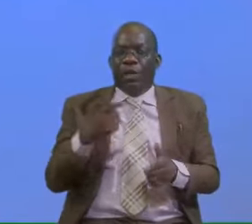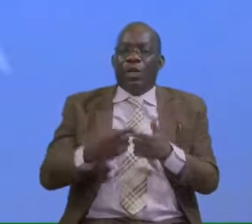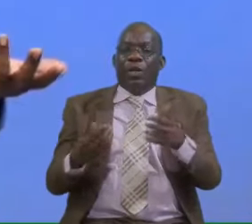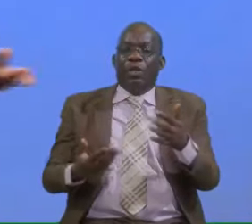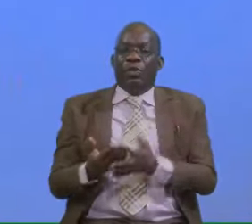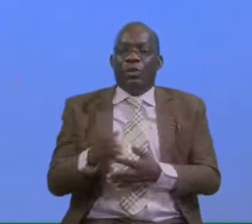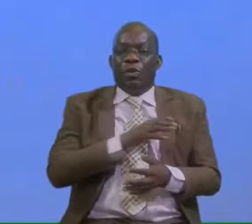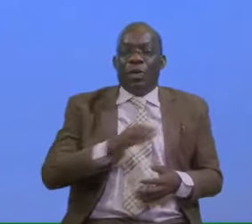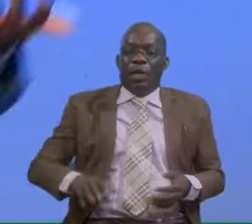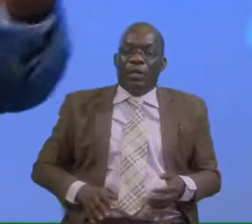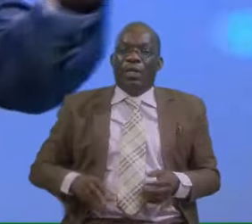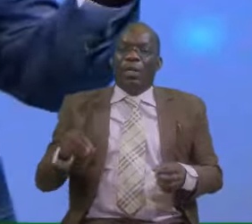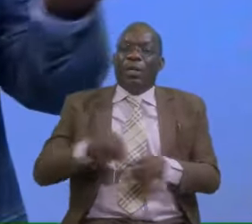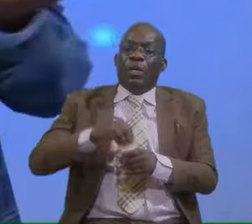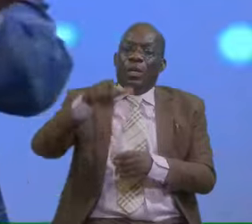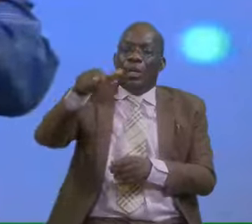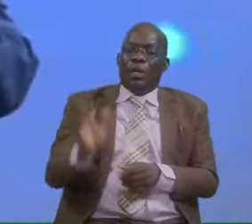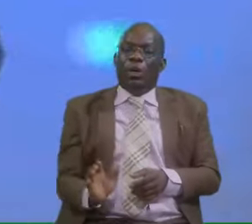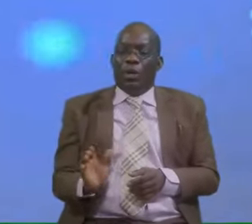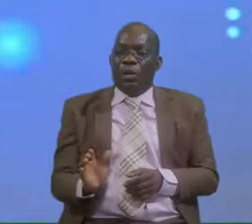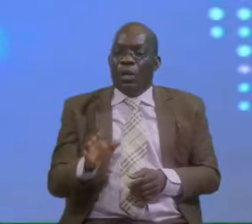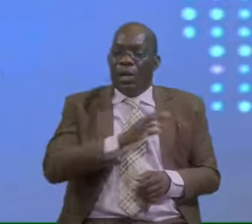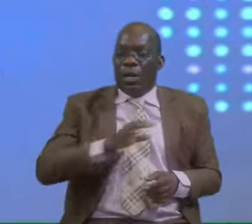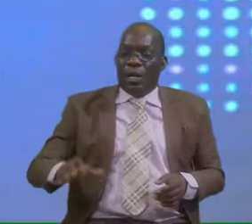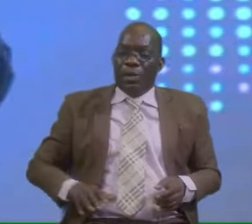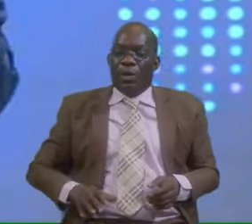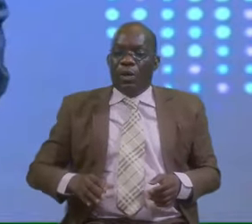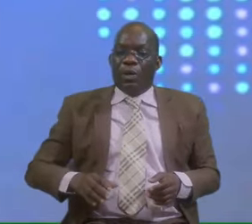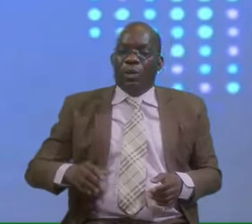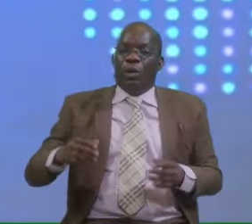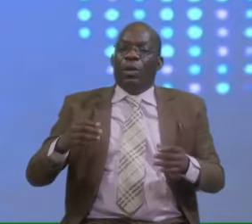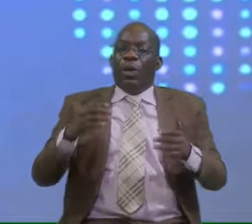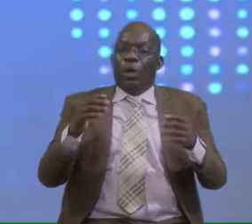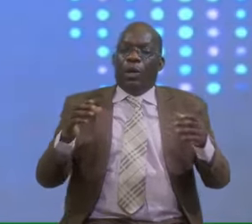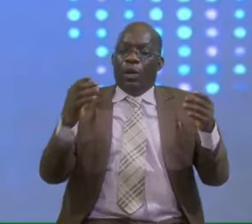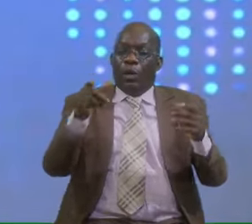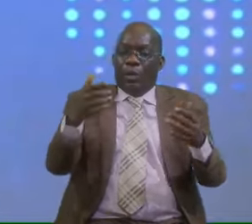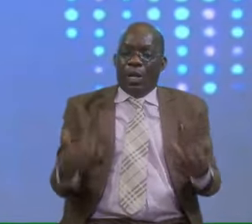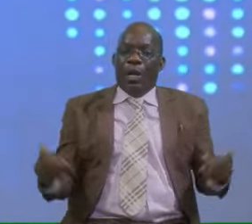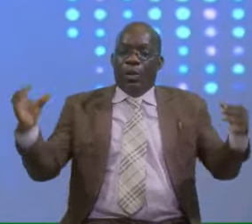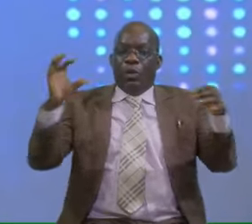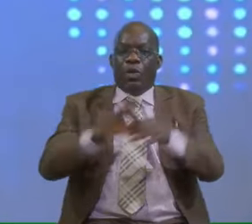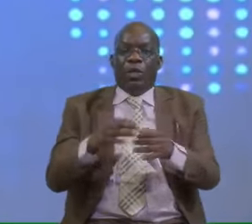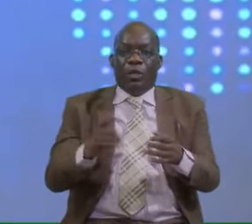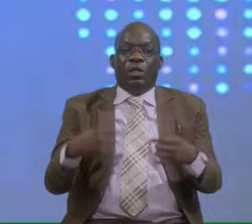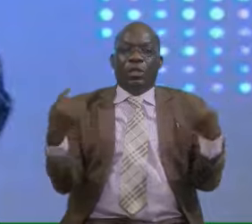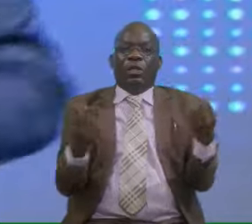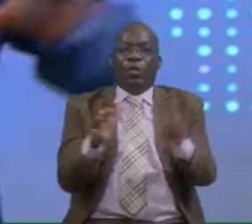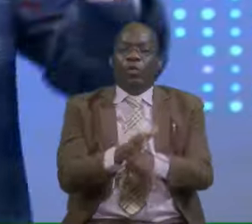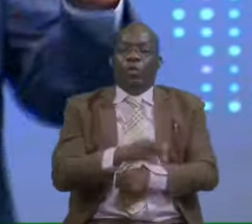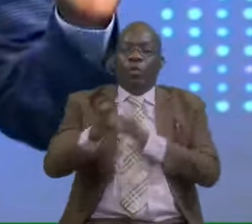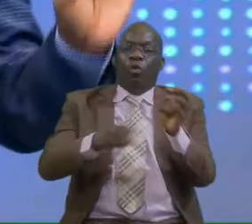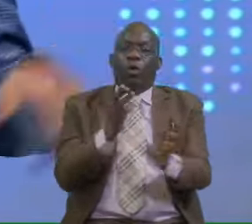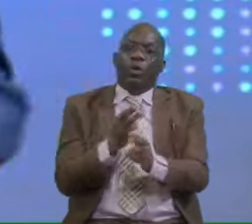Christ, God now reconciles the sinful world unto